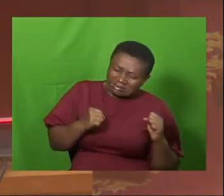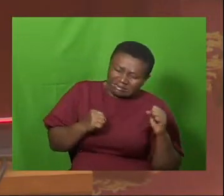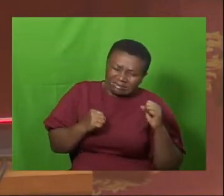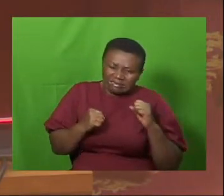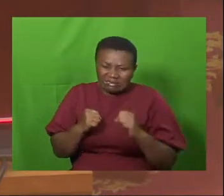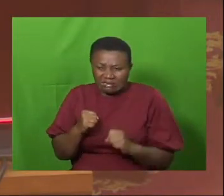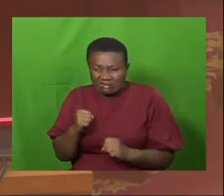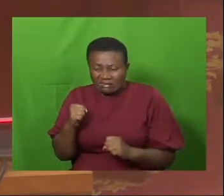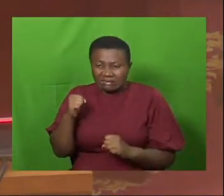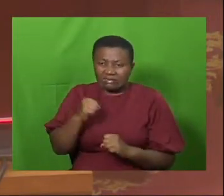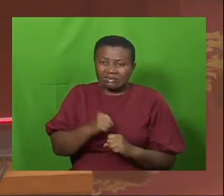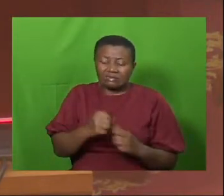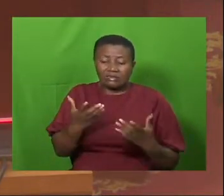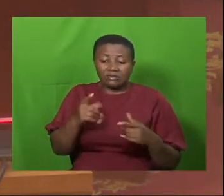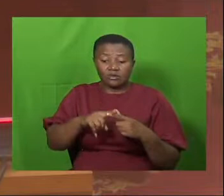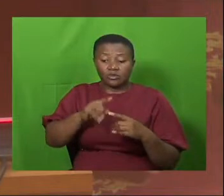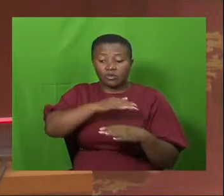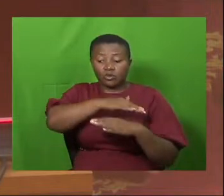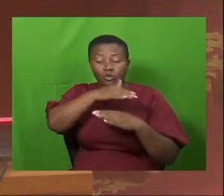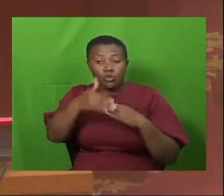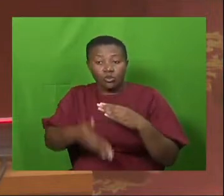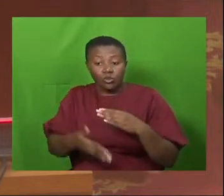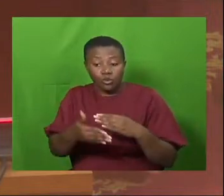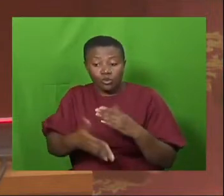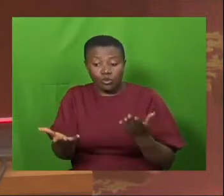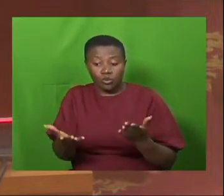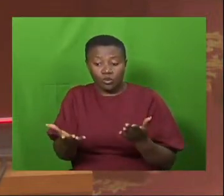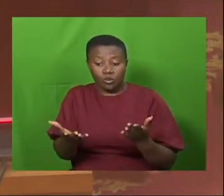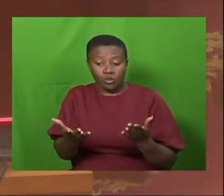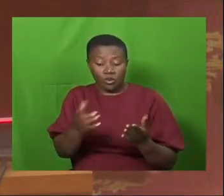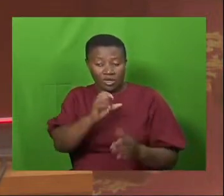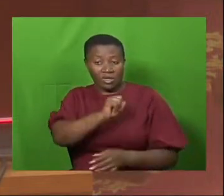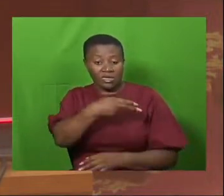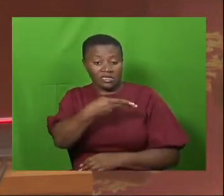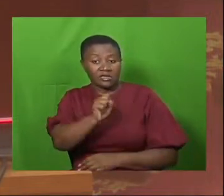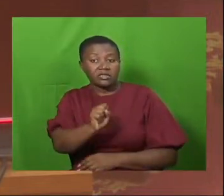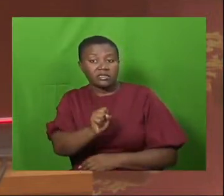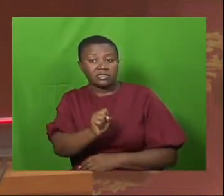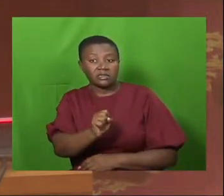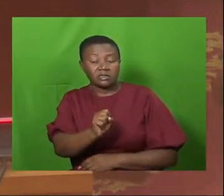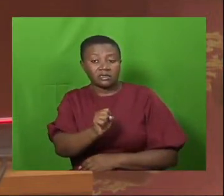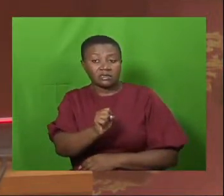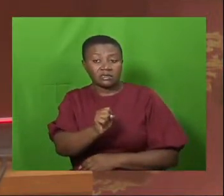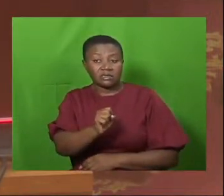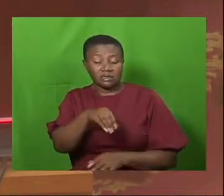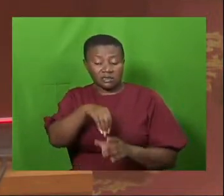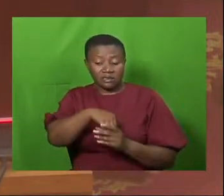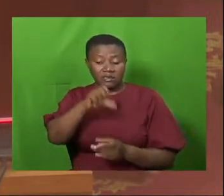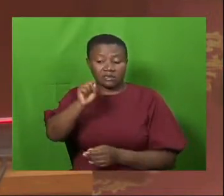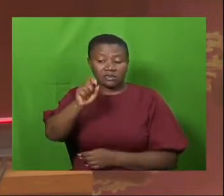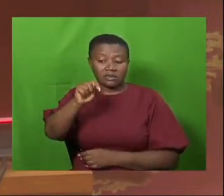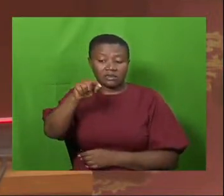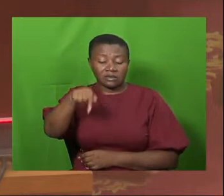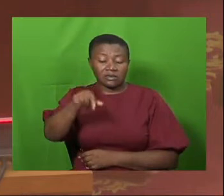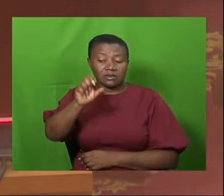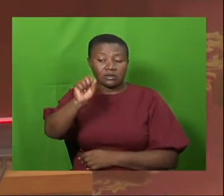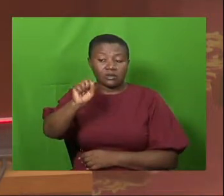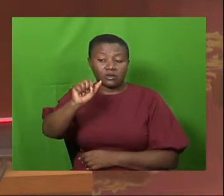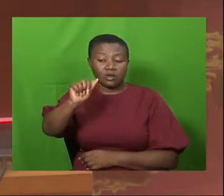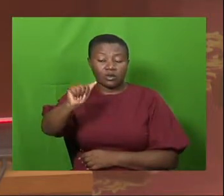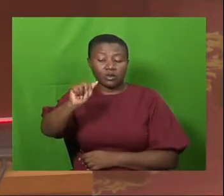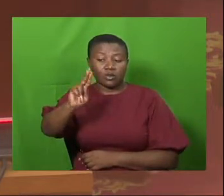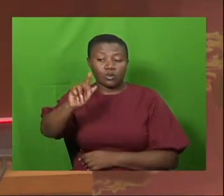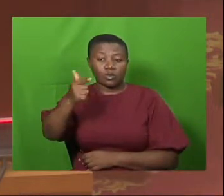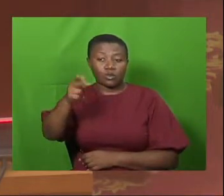to complete St. Augustine's. But for the bursary introduced by Dr. Pakwe Sindo, I wouldn't